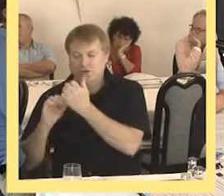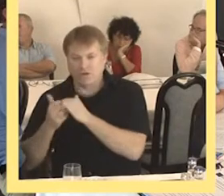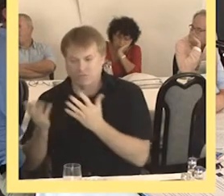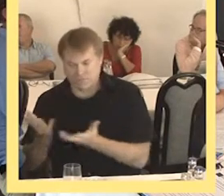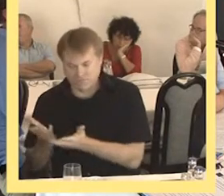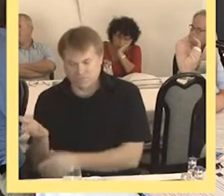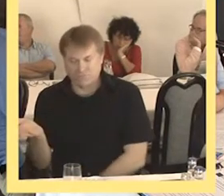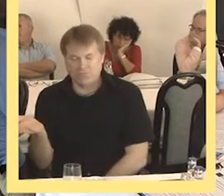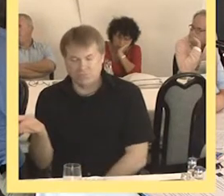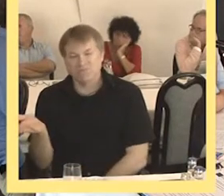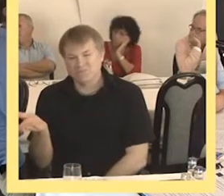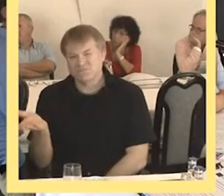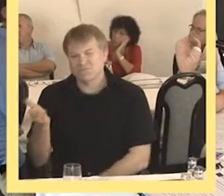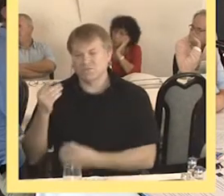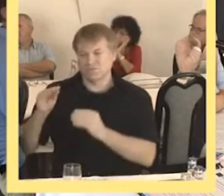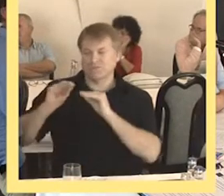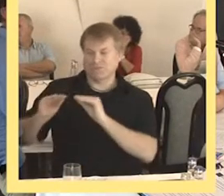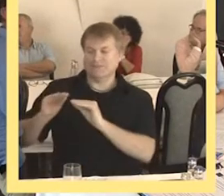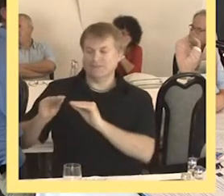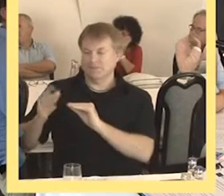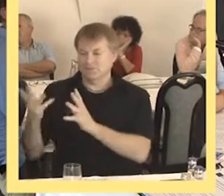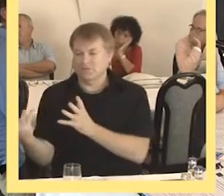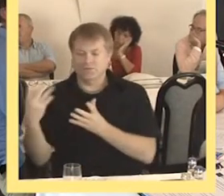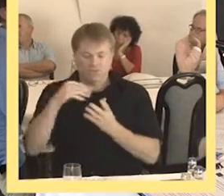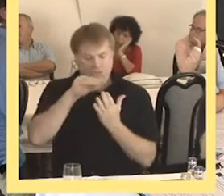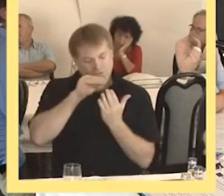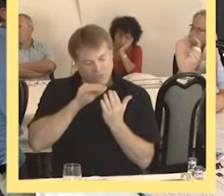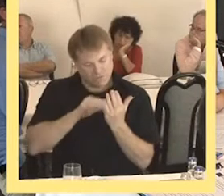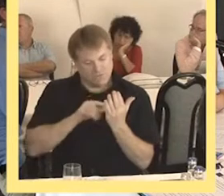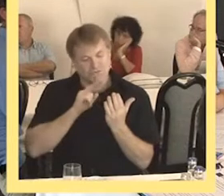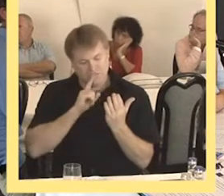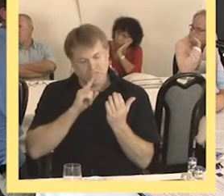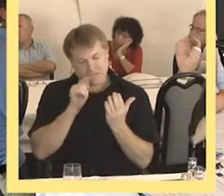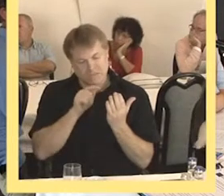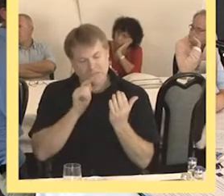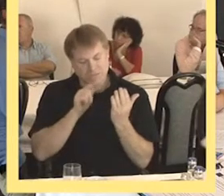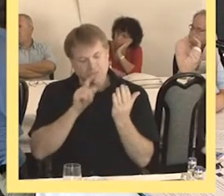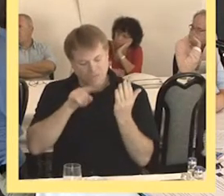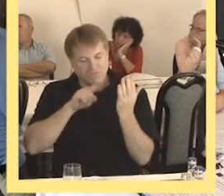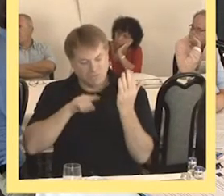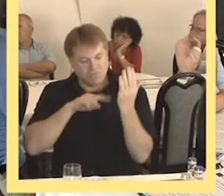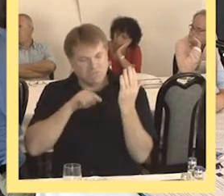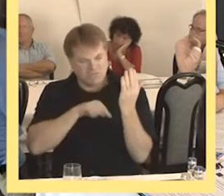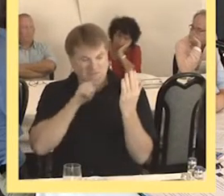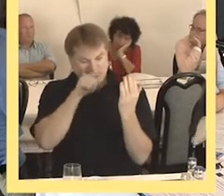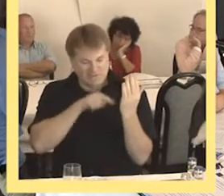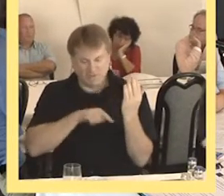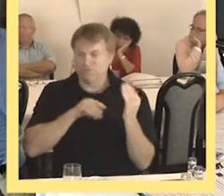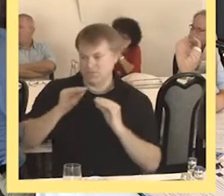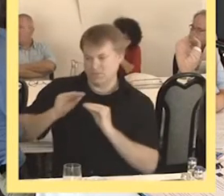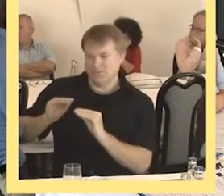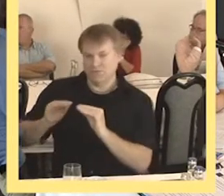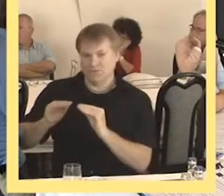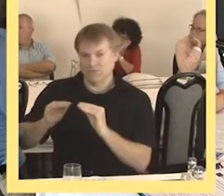one of the main outputs of this initiative. And all the comments made on technical things,